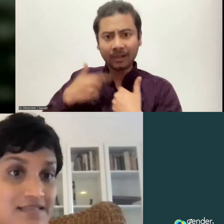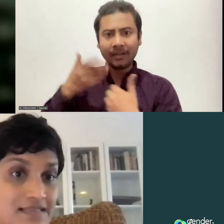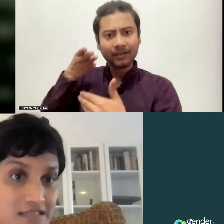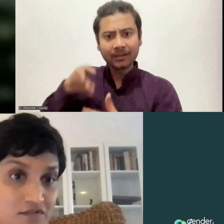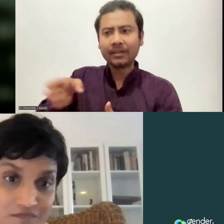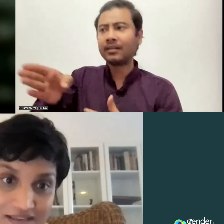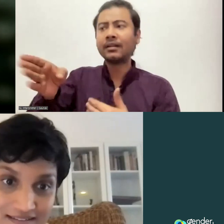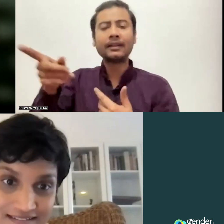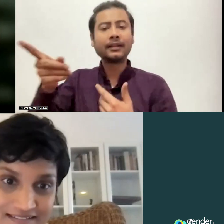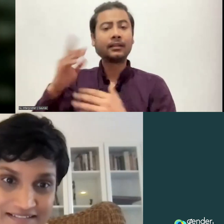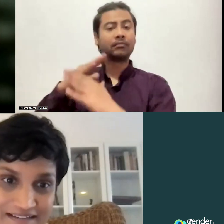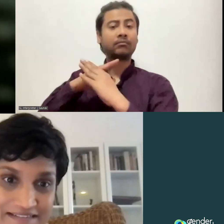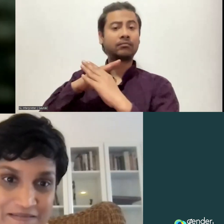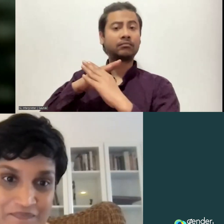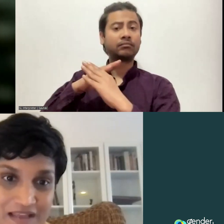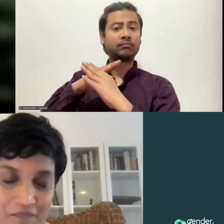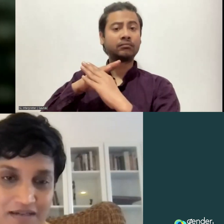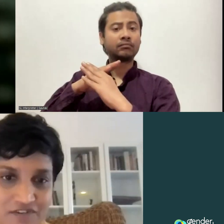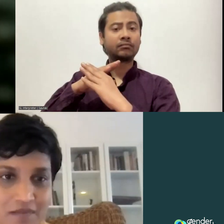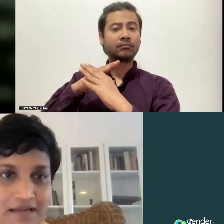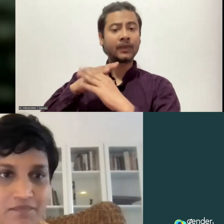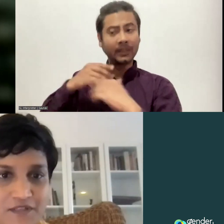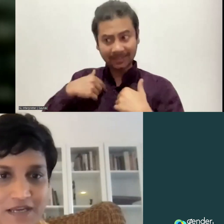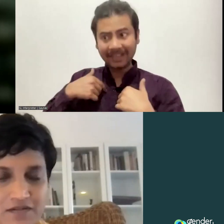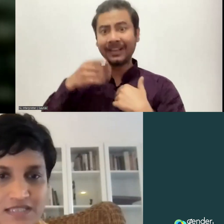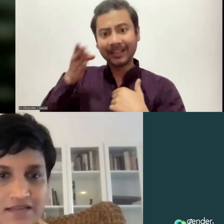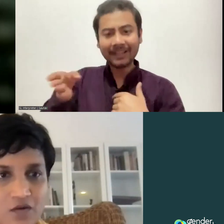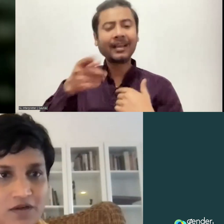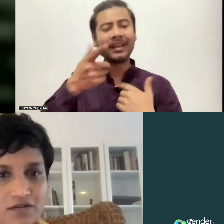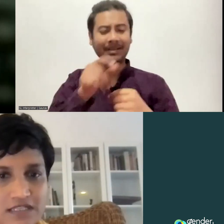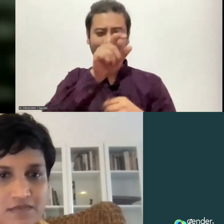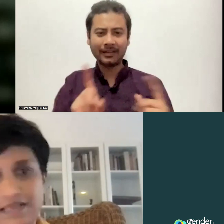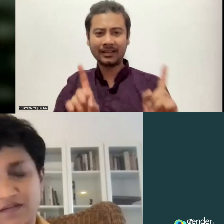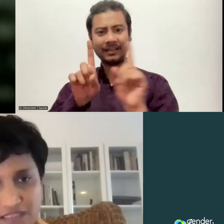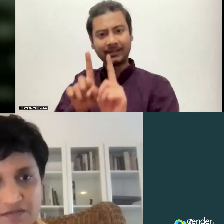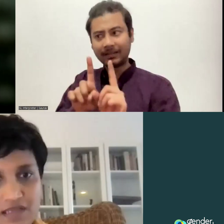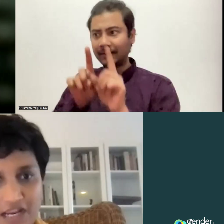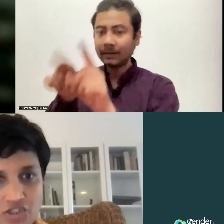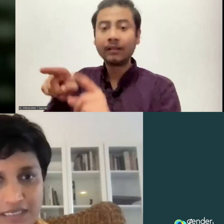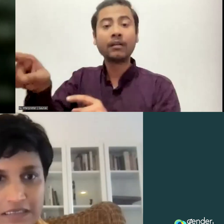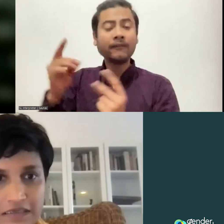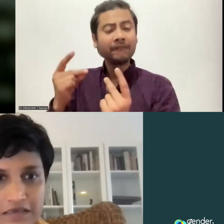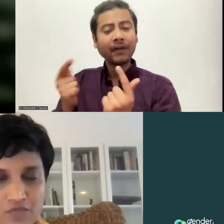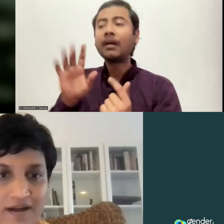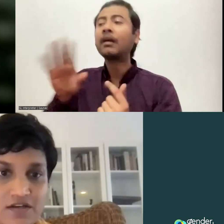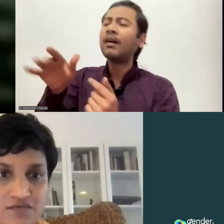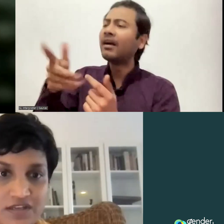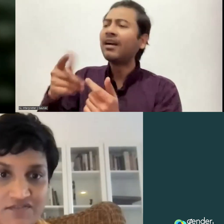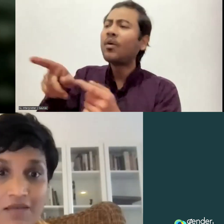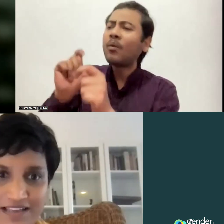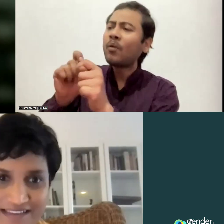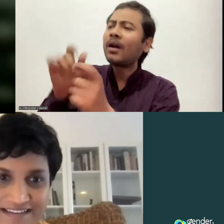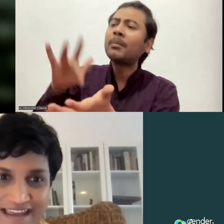very insensitive of me, right? Mm-hmm. But from my perspective, I'm seeing that, oh my God, these women are actually providers